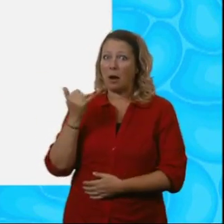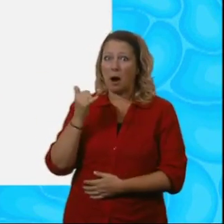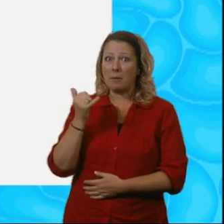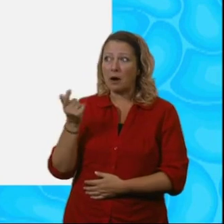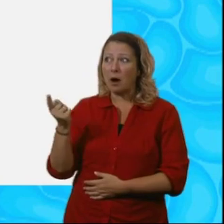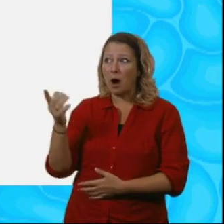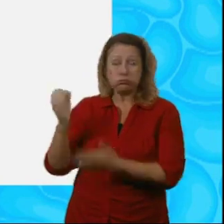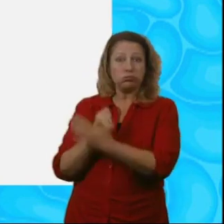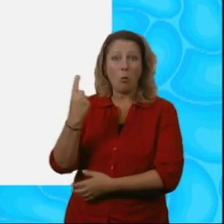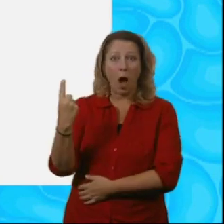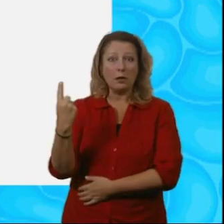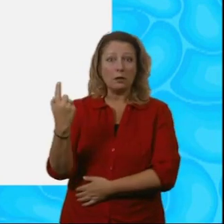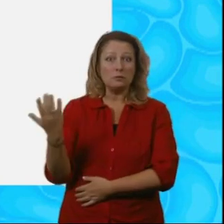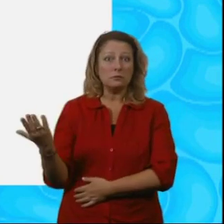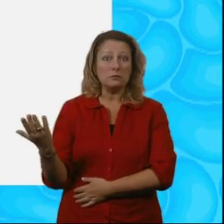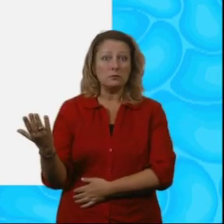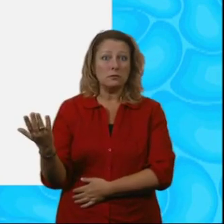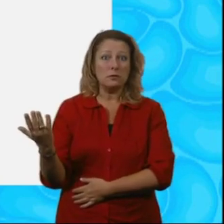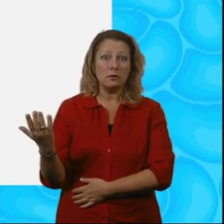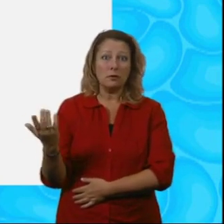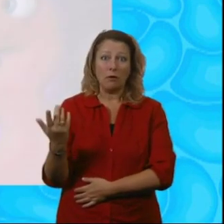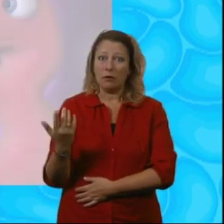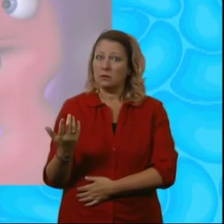Or just one.